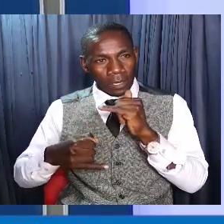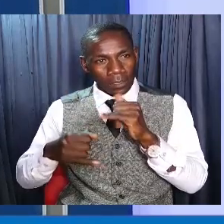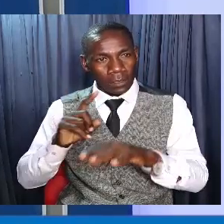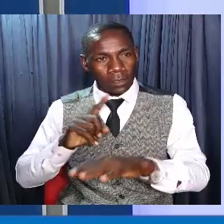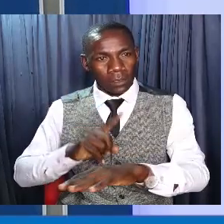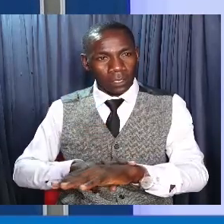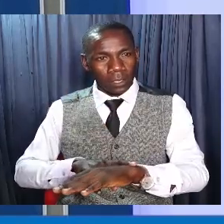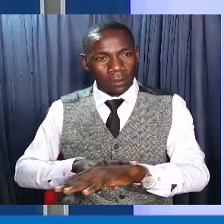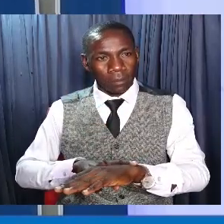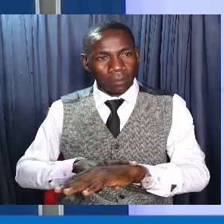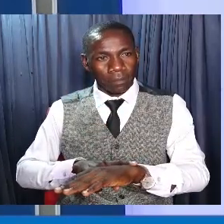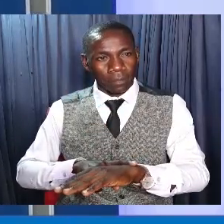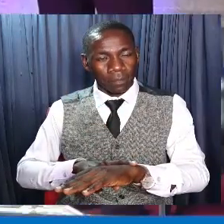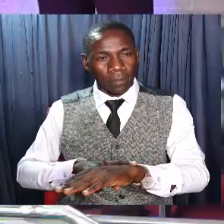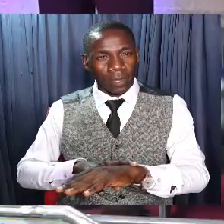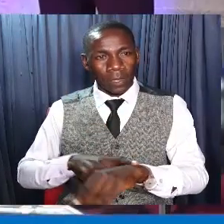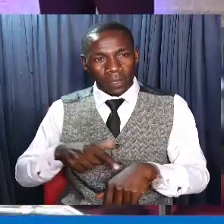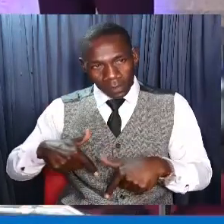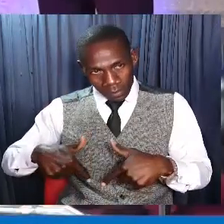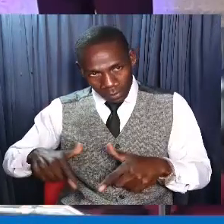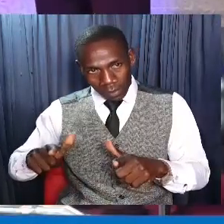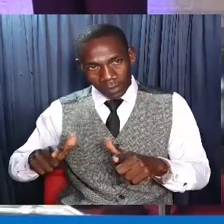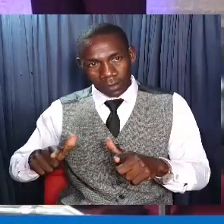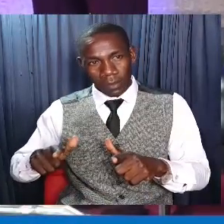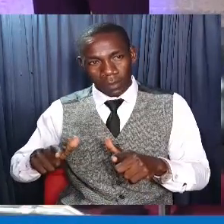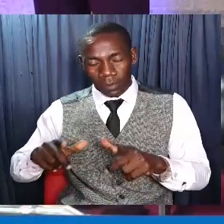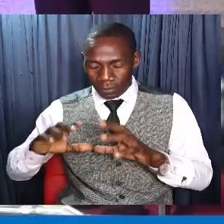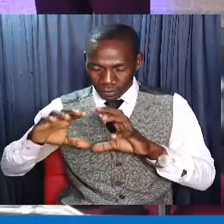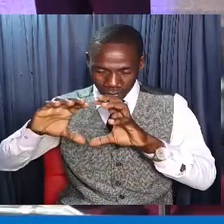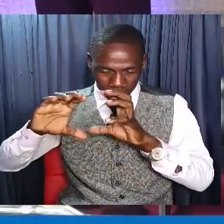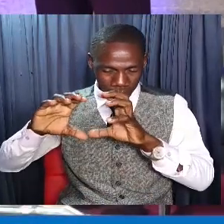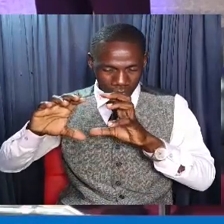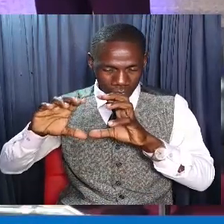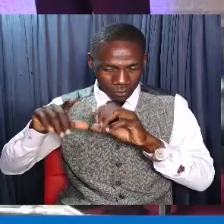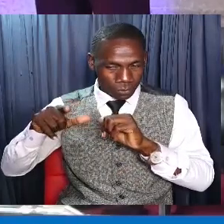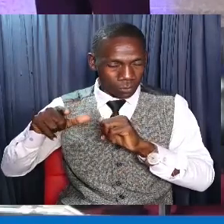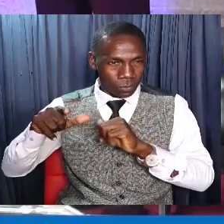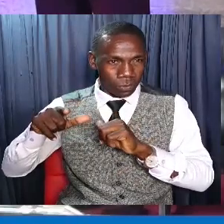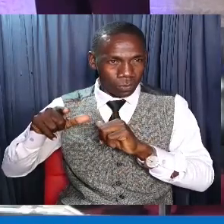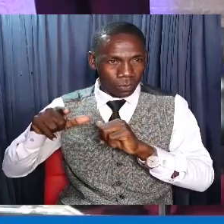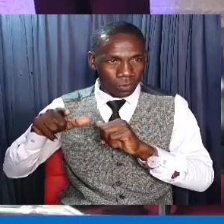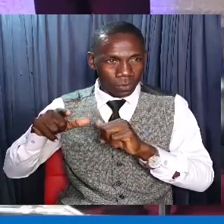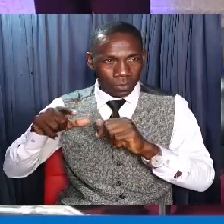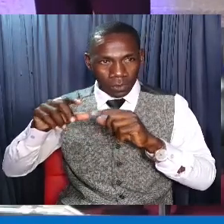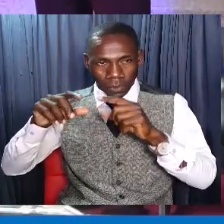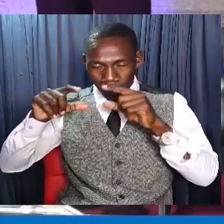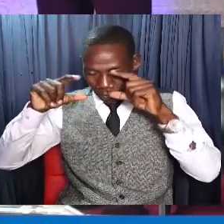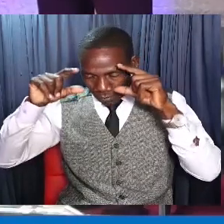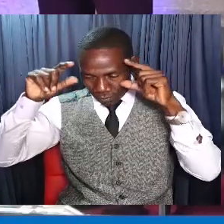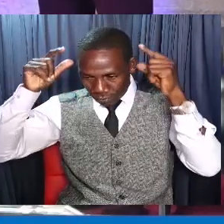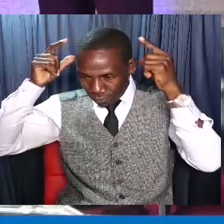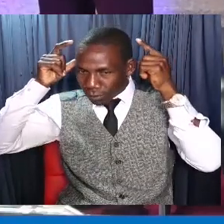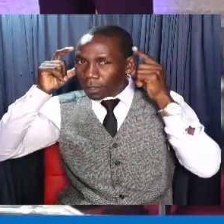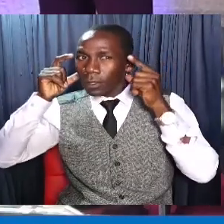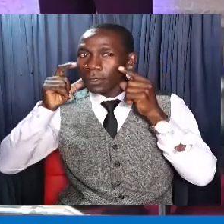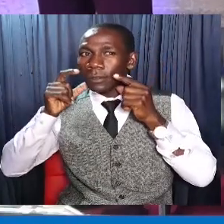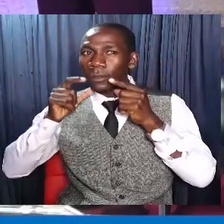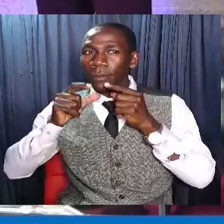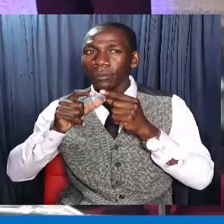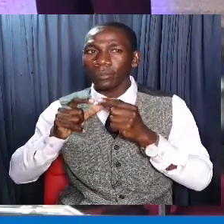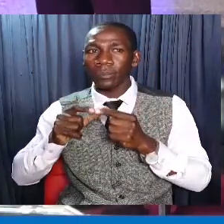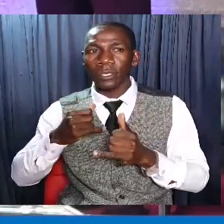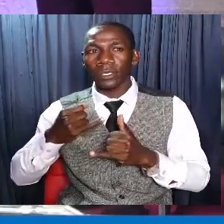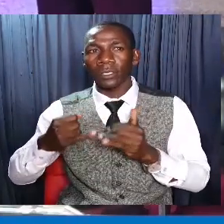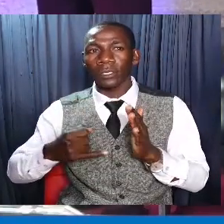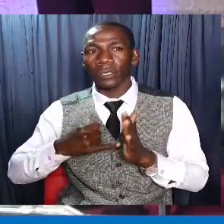time. Haya, now, let's go theater to the theater that we examine you. Wakavaa vipimo vyao. They had all their machines,